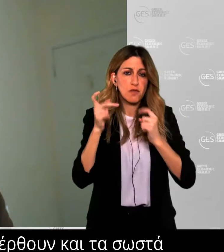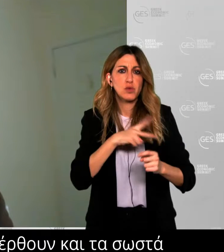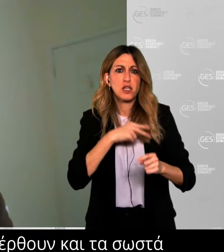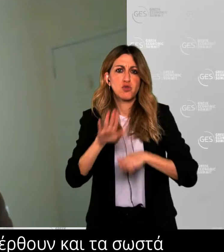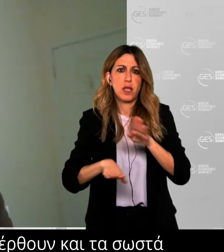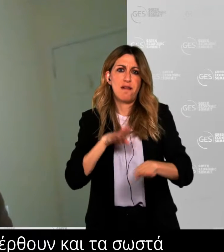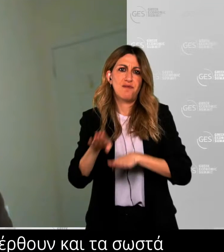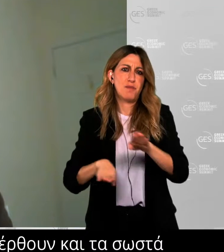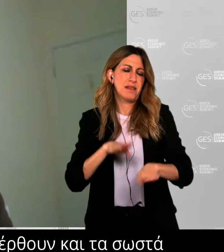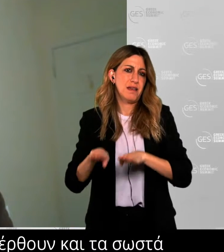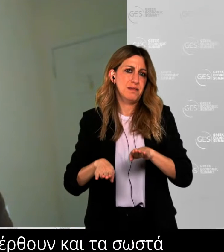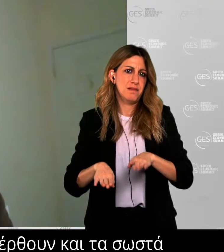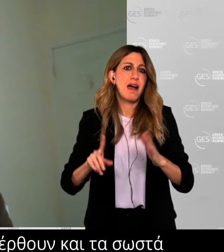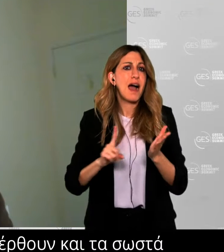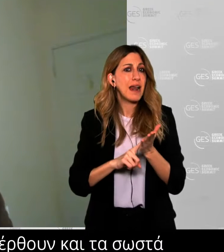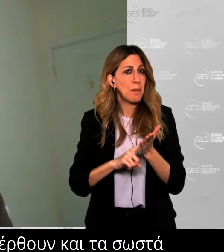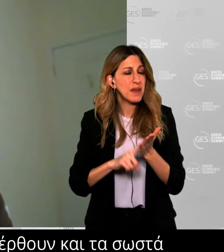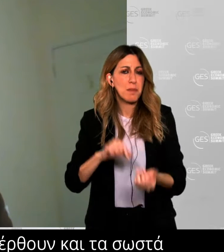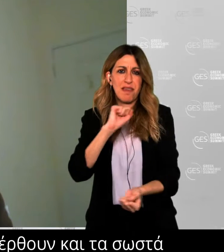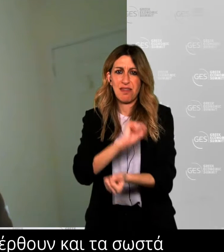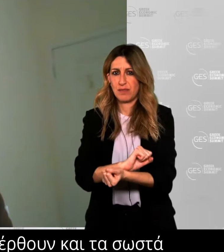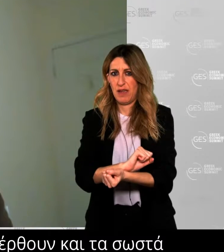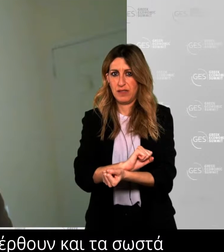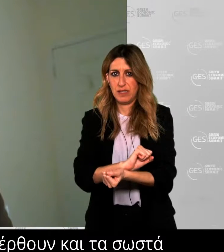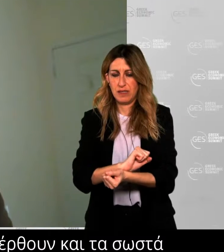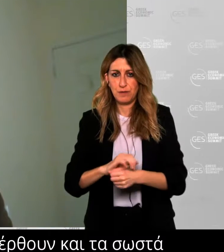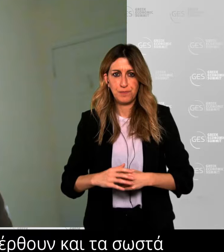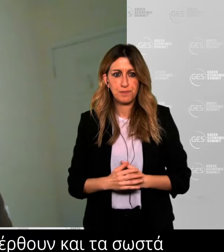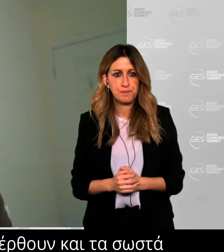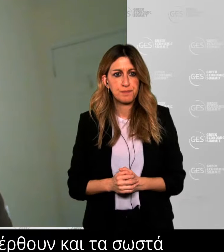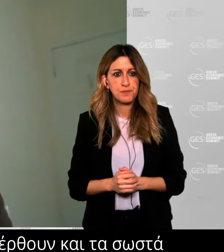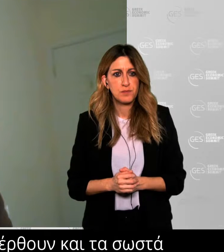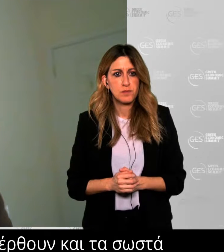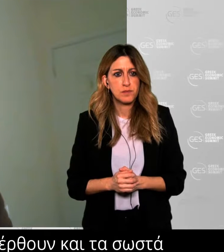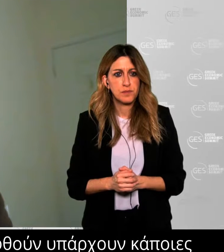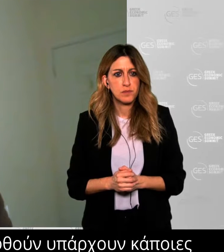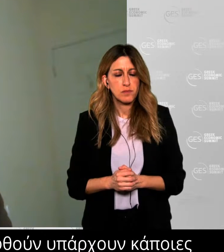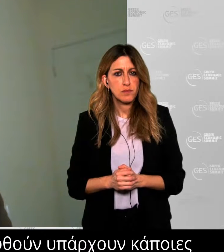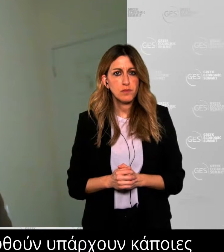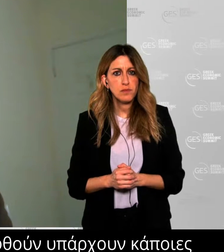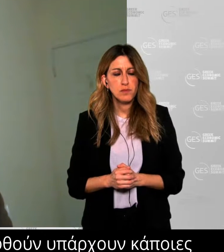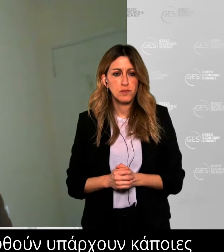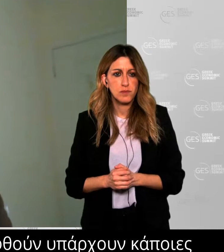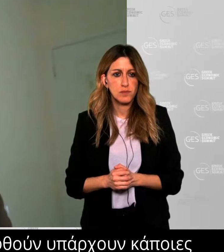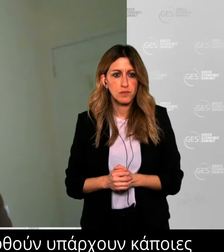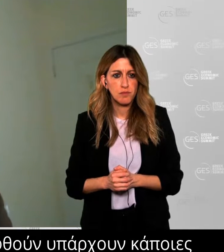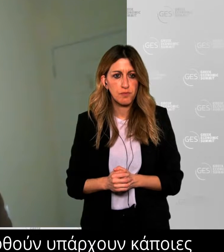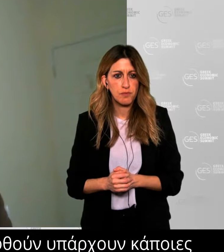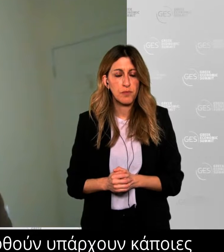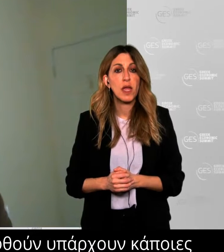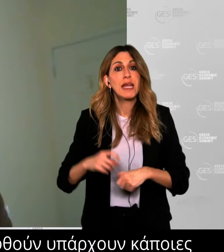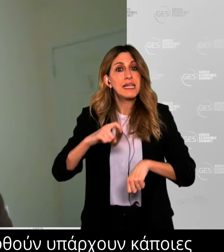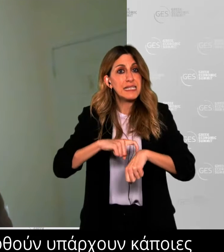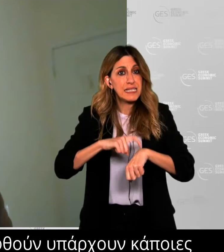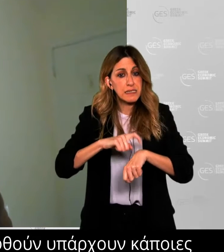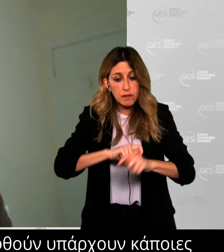some key conditions around the scenarios, for example, that you might be using when you model how you get to net zero. So it's trying to create a standardized